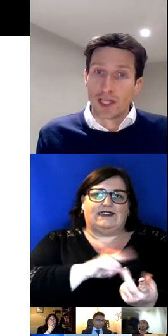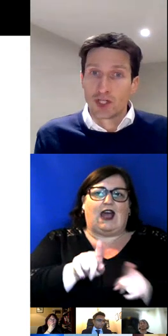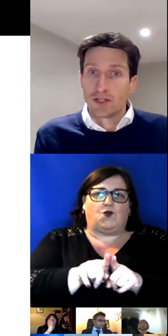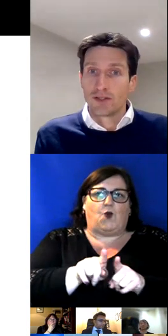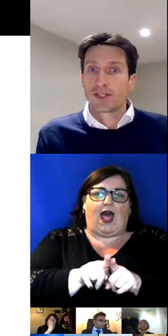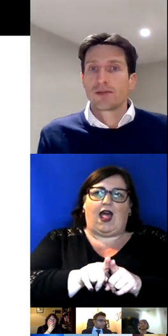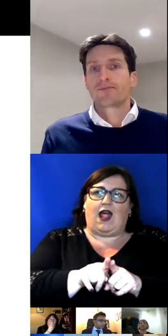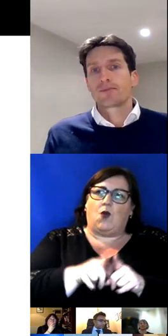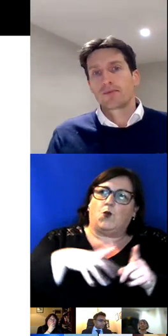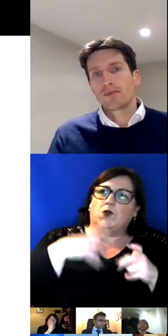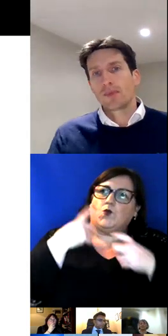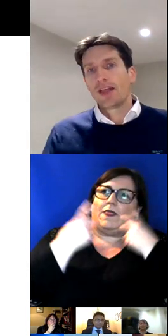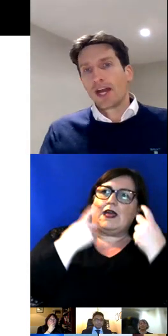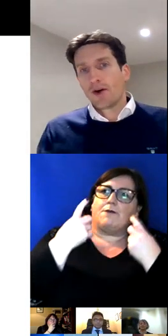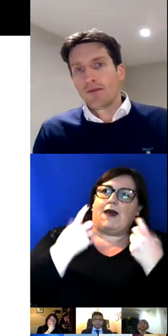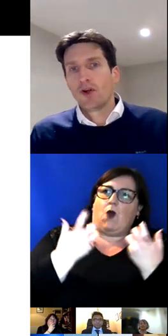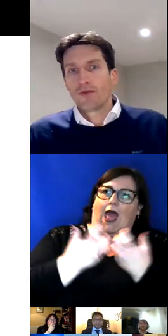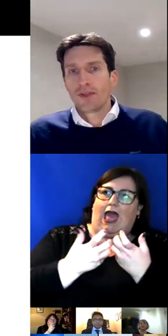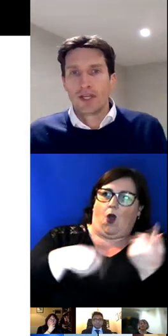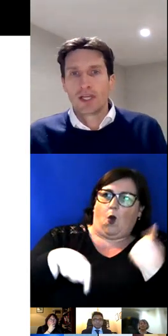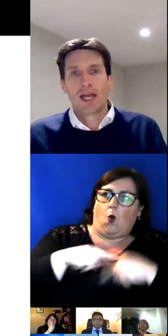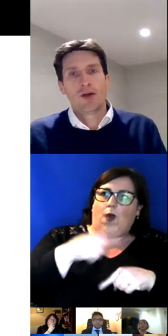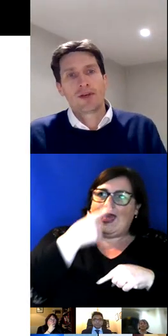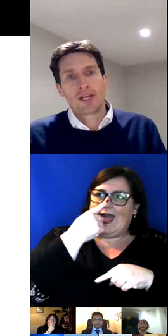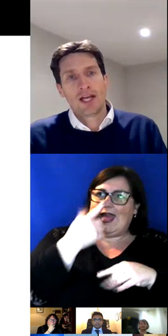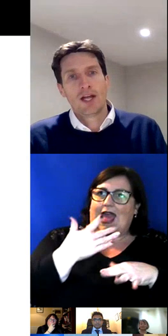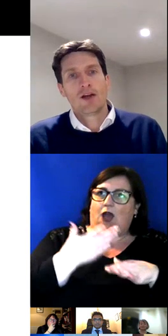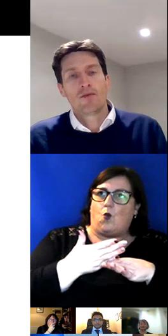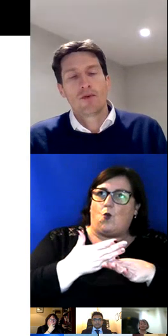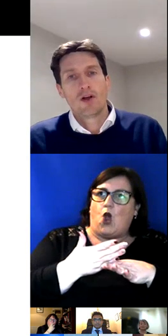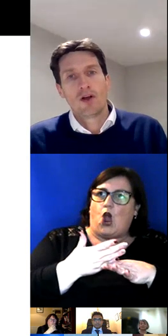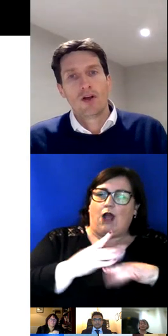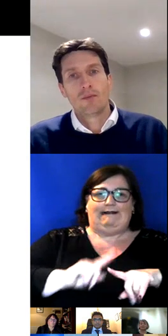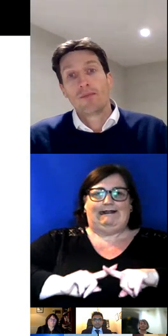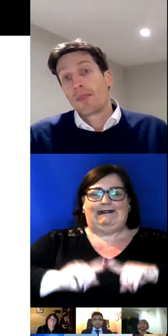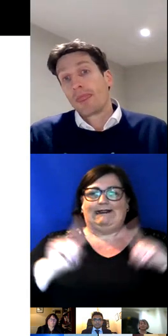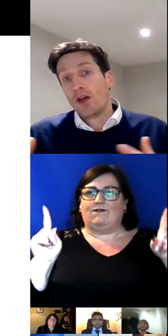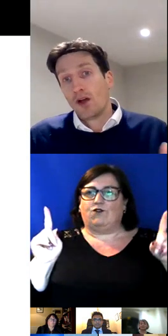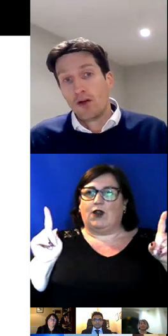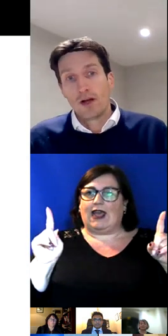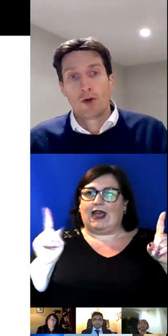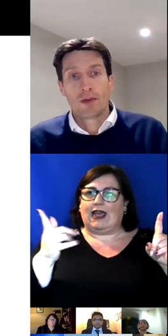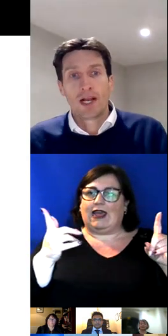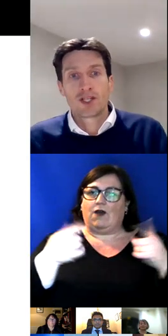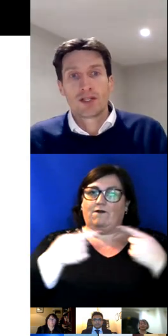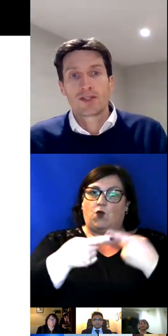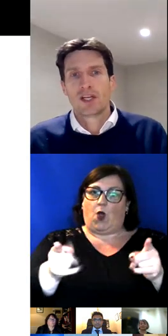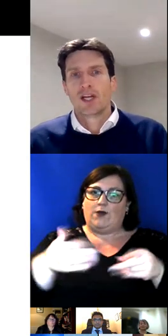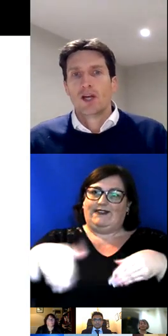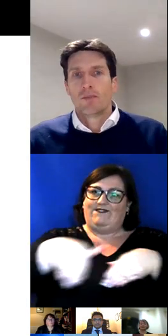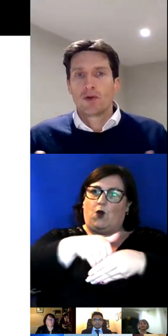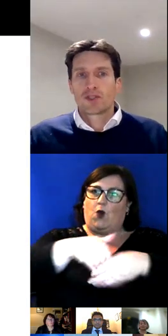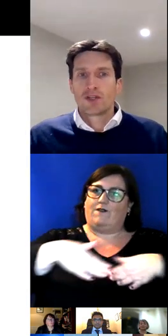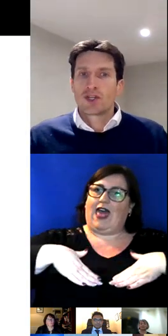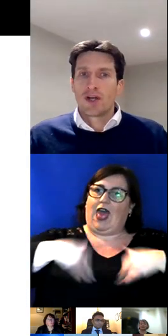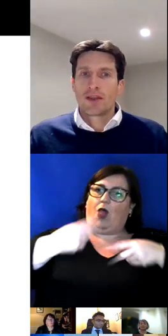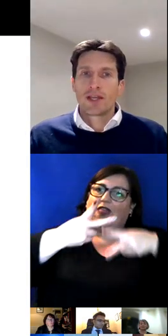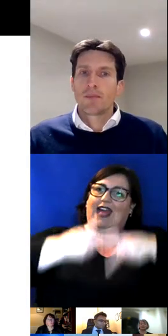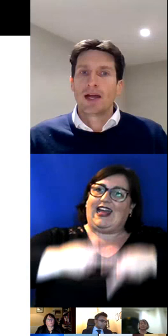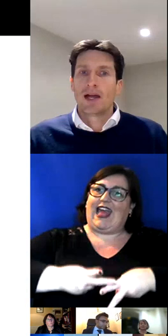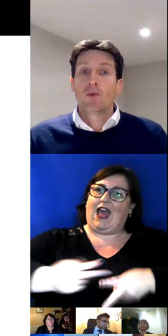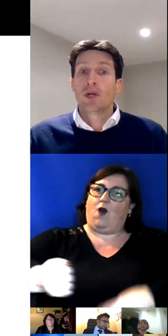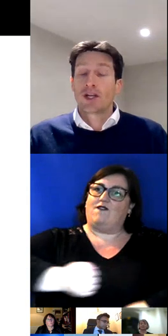of organisations that are involved in the health and care of our populations, but also